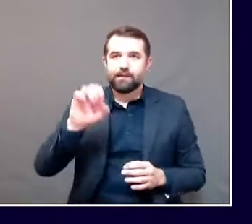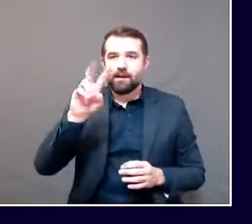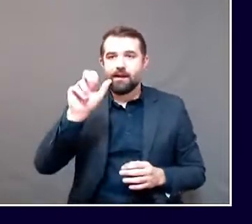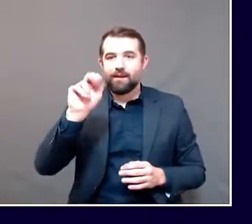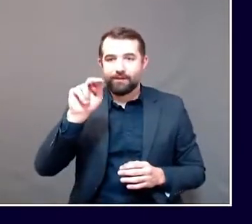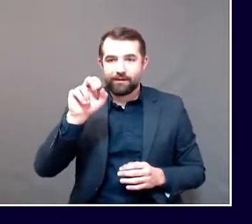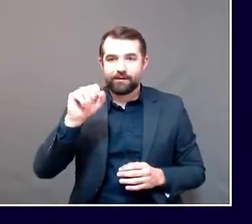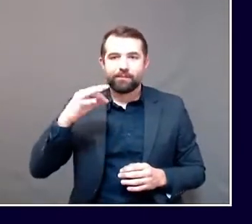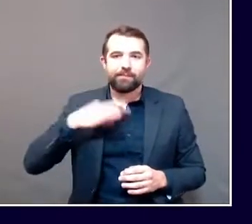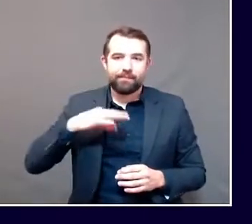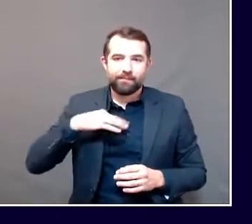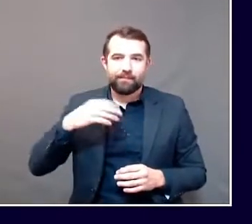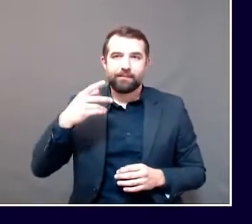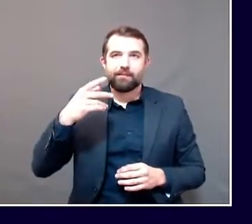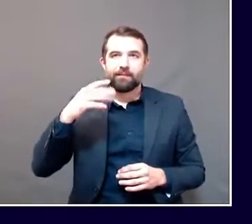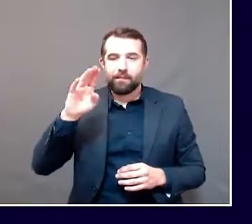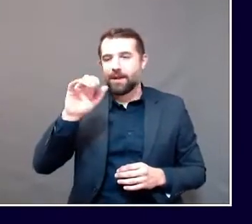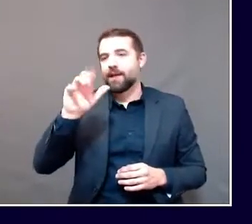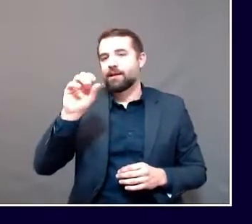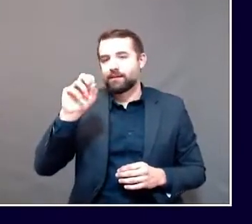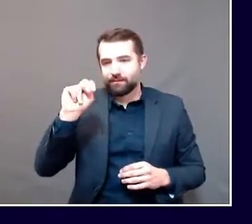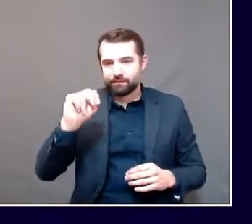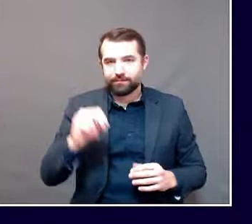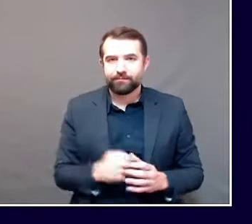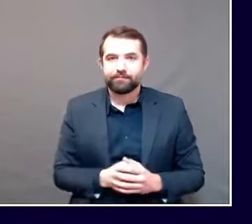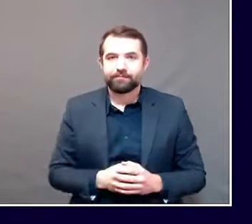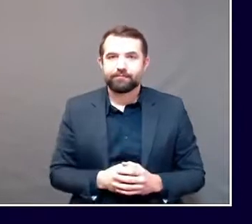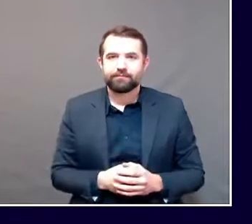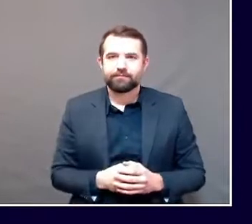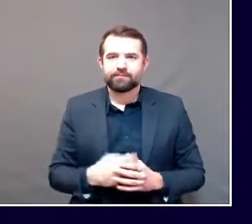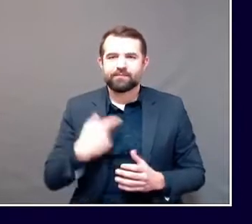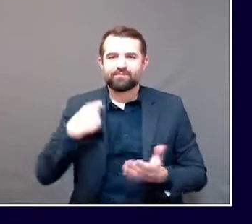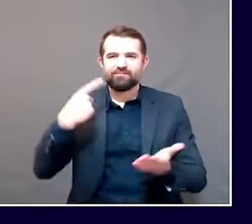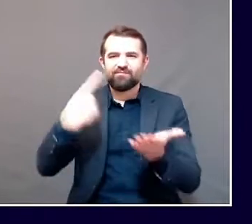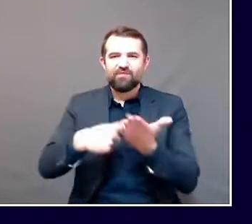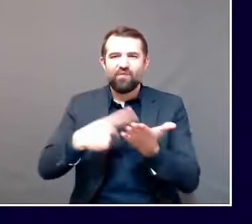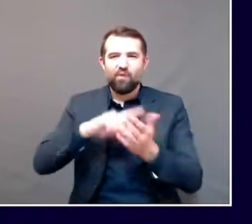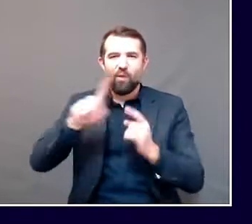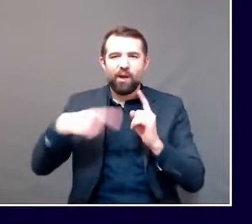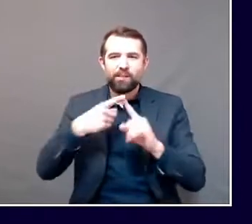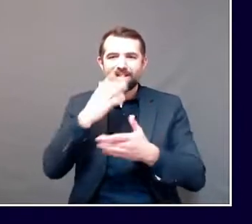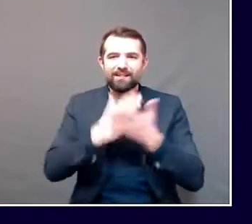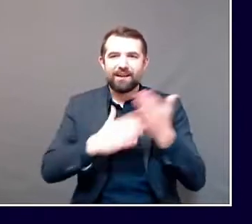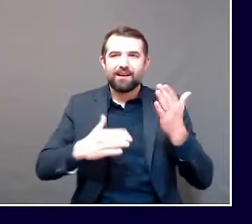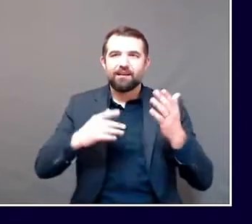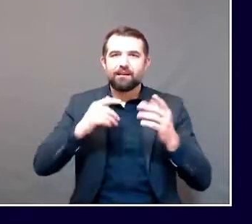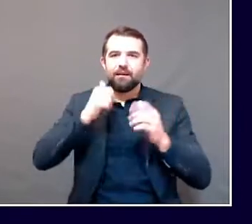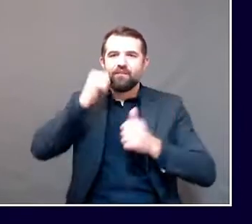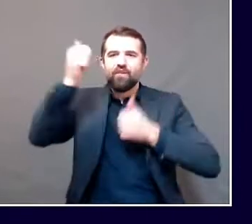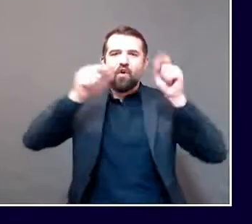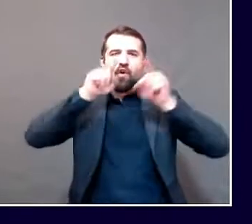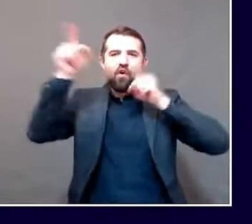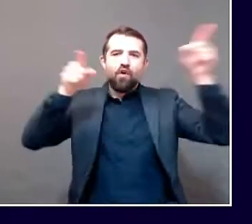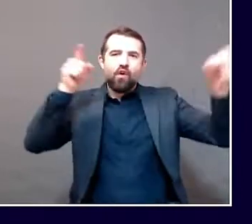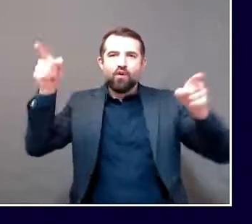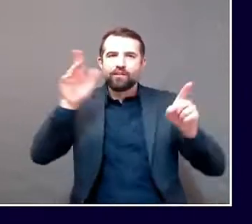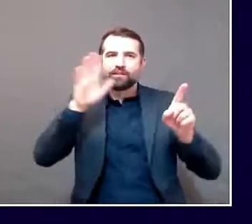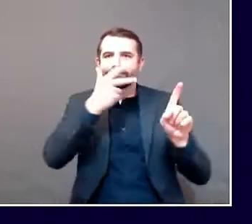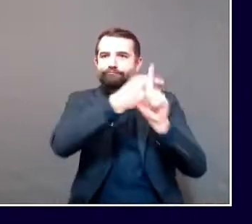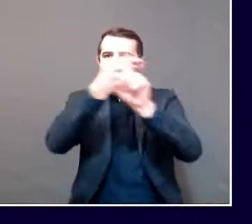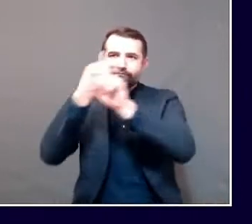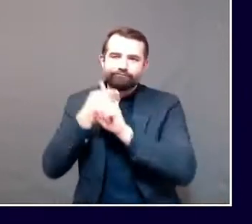trying to reach harder to reach communities with the vaccine. And now that the process is sort of underway, the vaccination